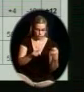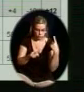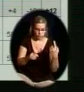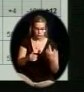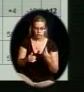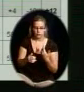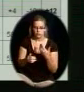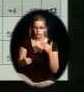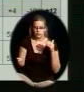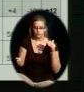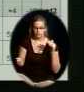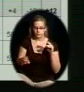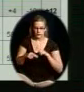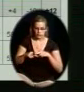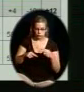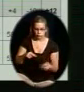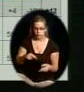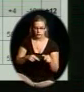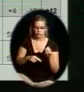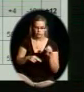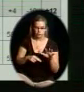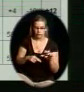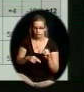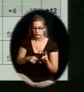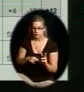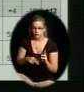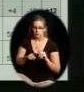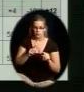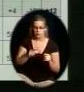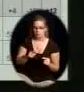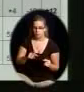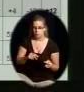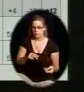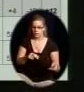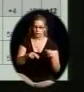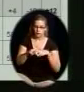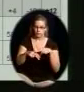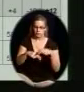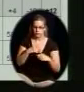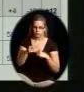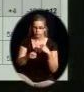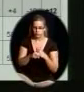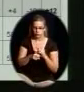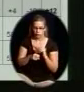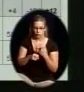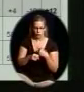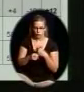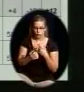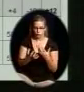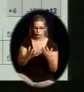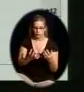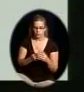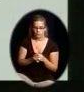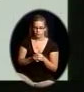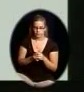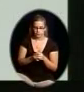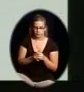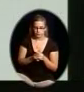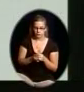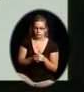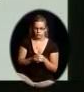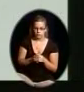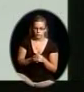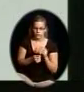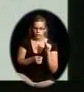had decreases from the 05-06 school year, but you can see we're back up this year where we would hope to be. When we look not only